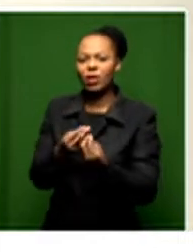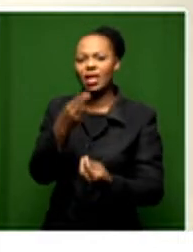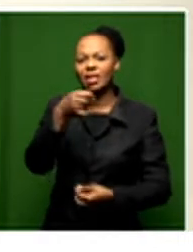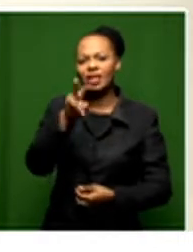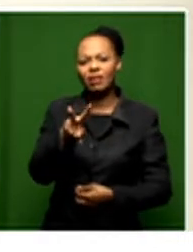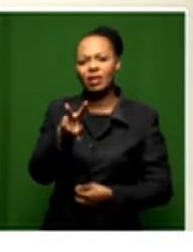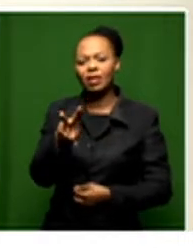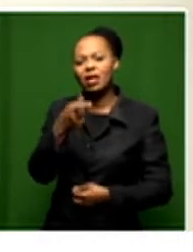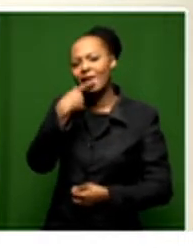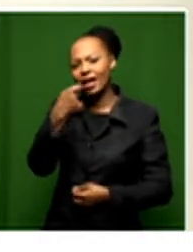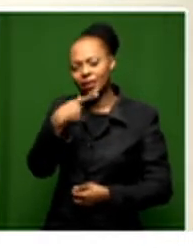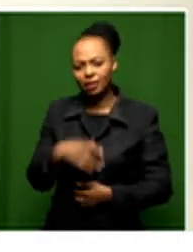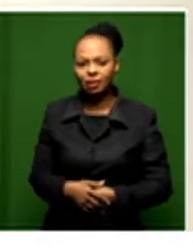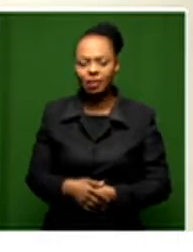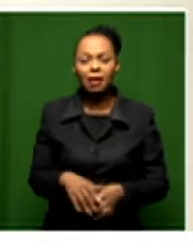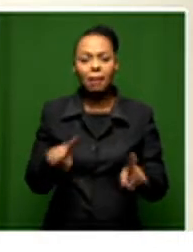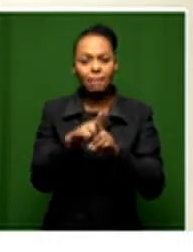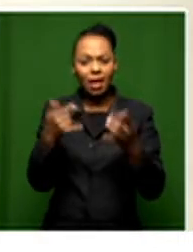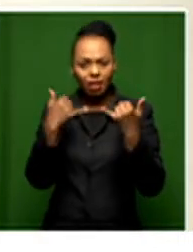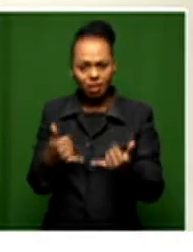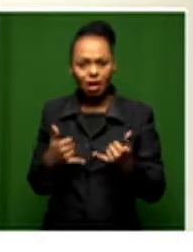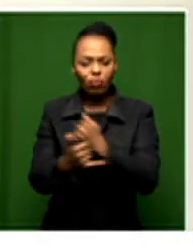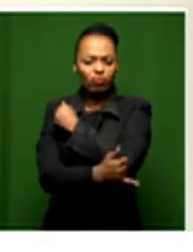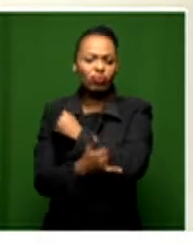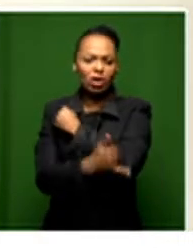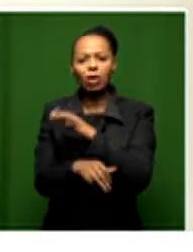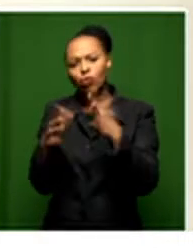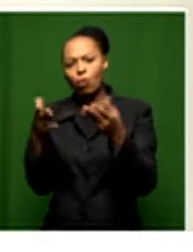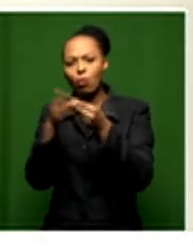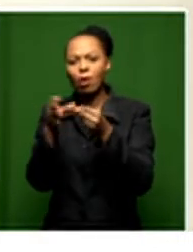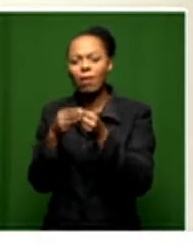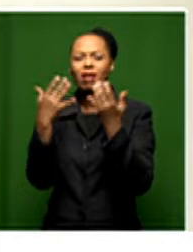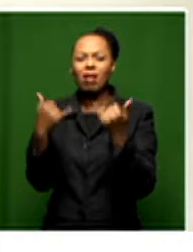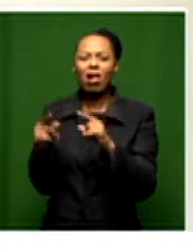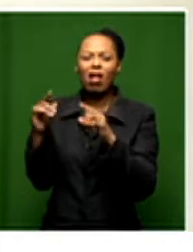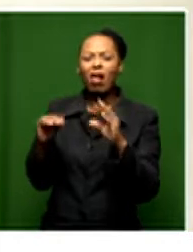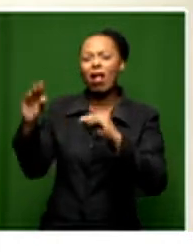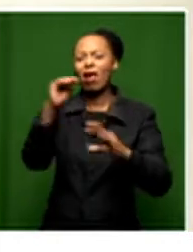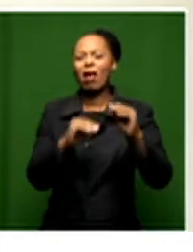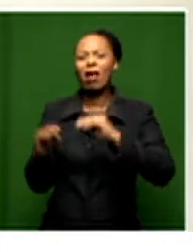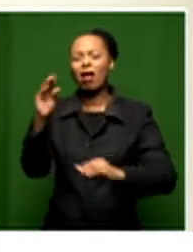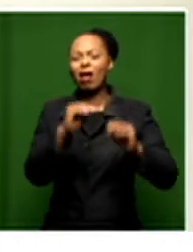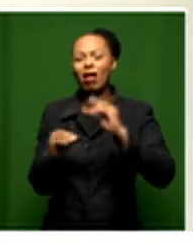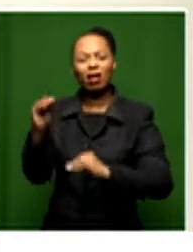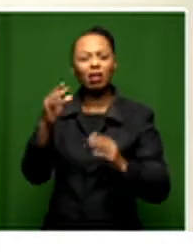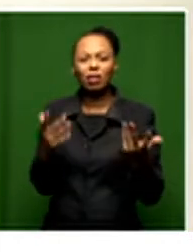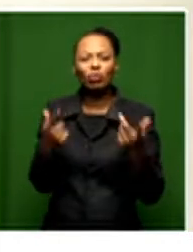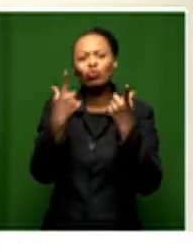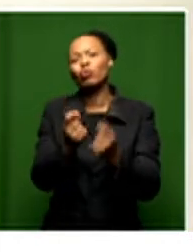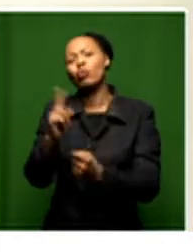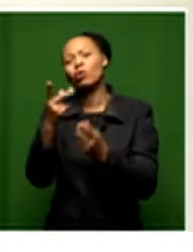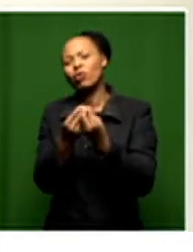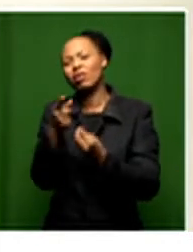HIV/AIDS drugs. So right now, countries or members are talking about what do they do with